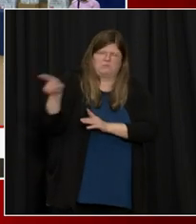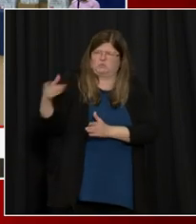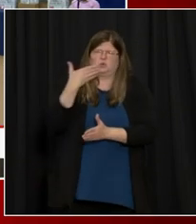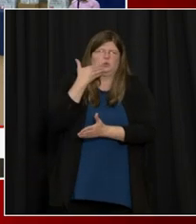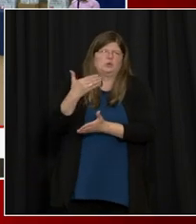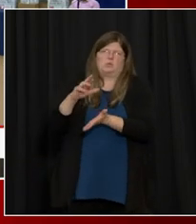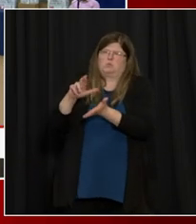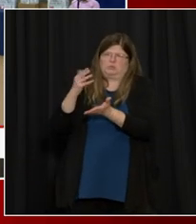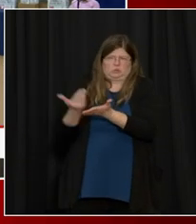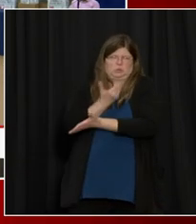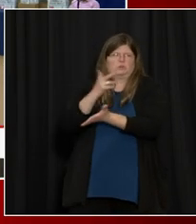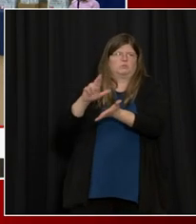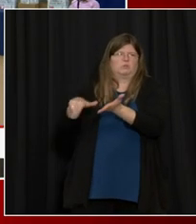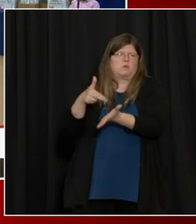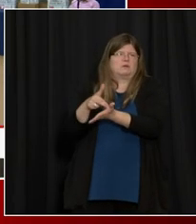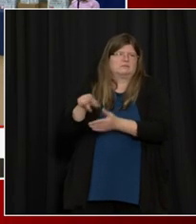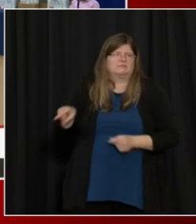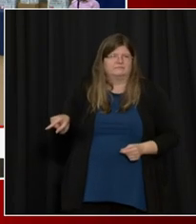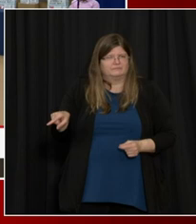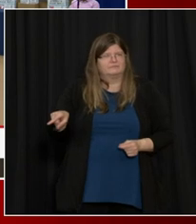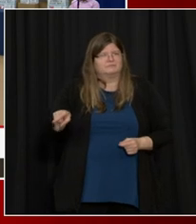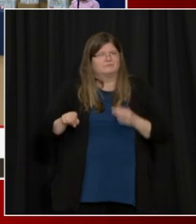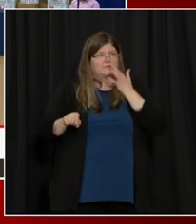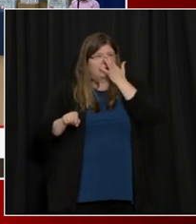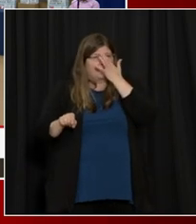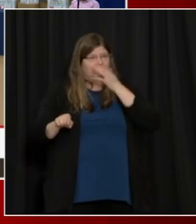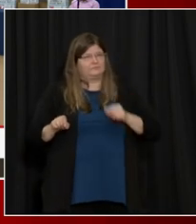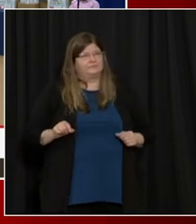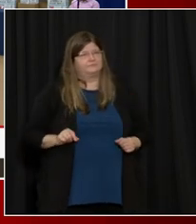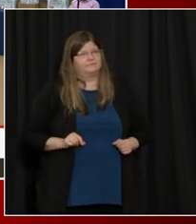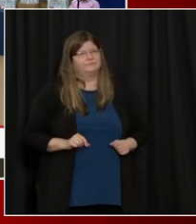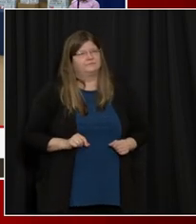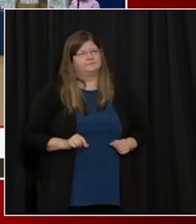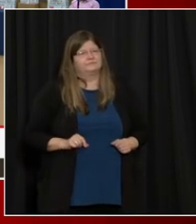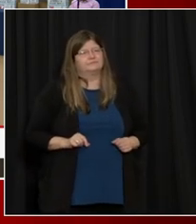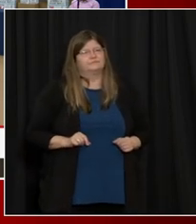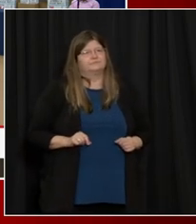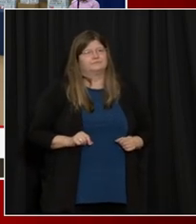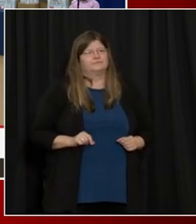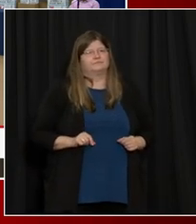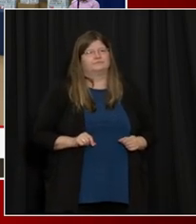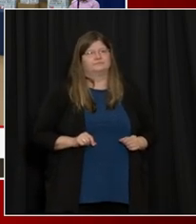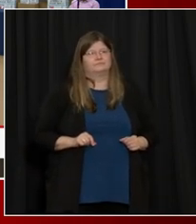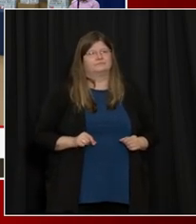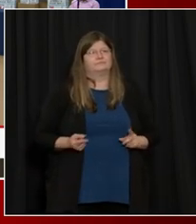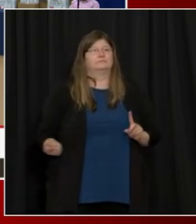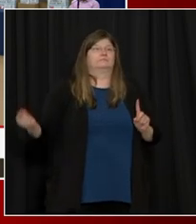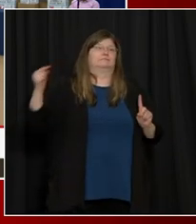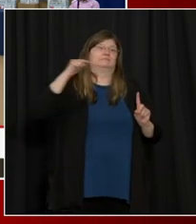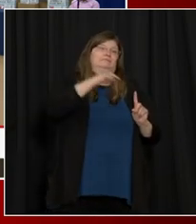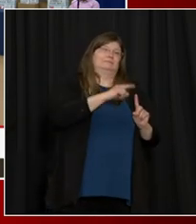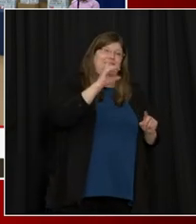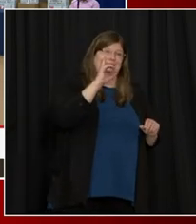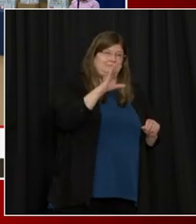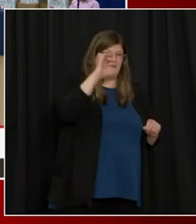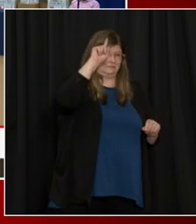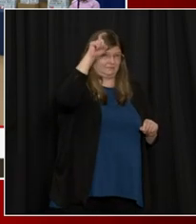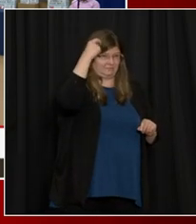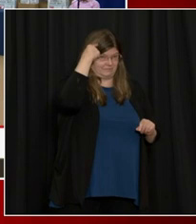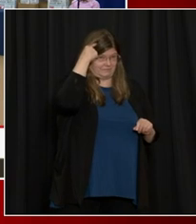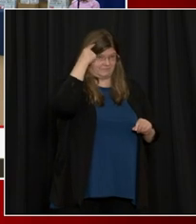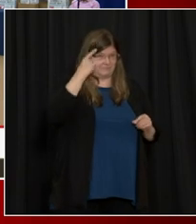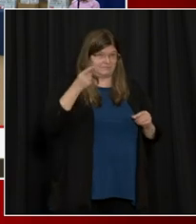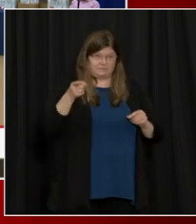Yes, Bennett. Follow up on the question from Martin. So the D.C. government doesn't feel comfortable sharing the